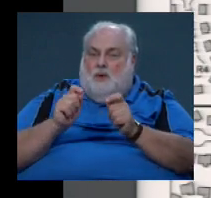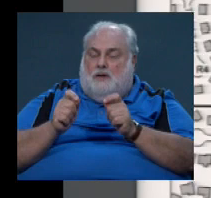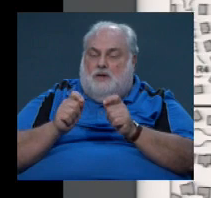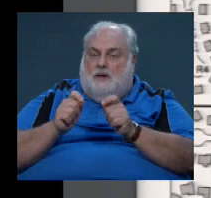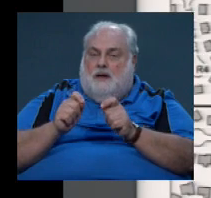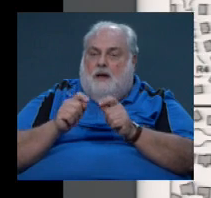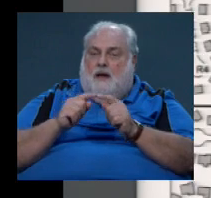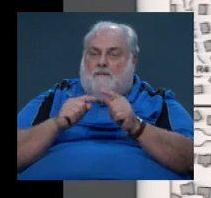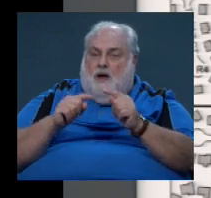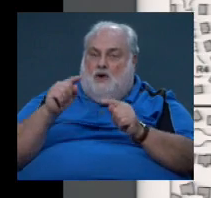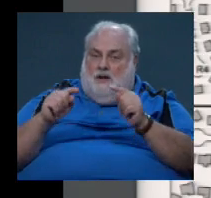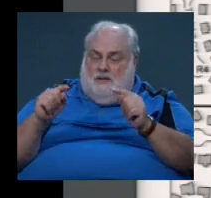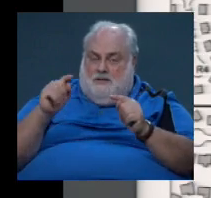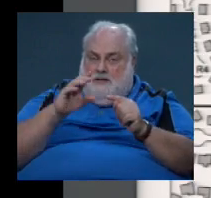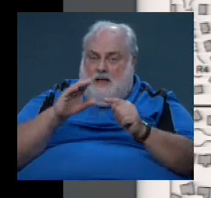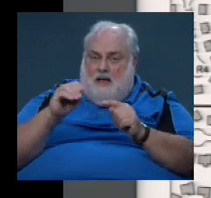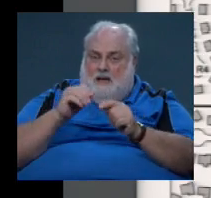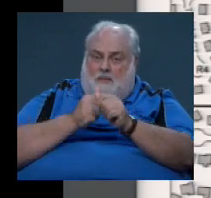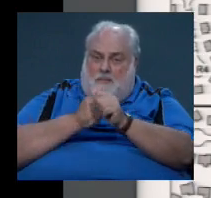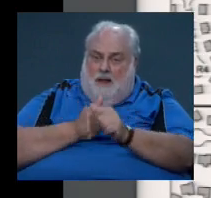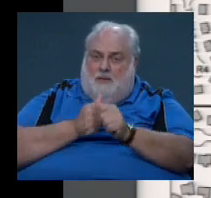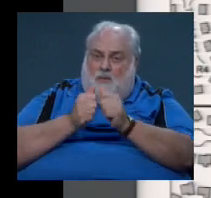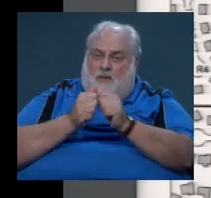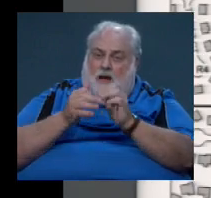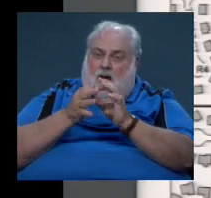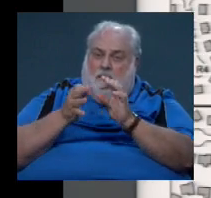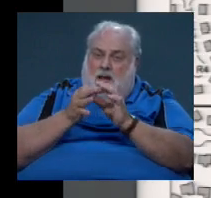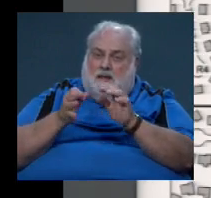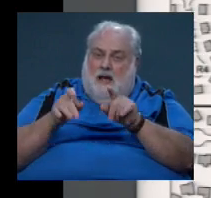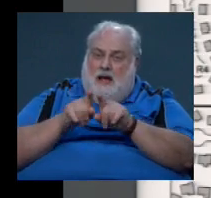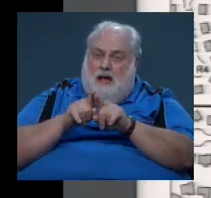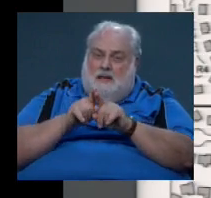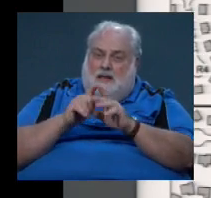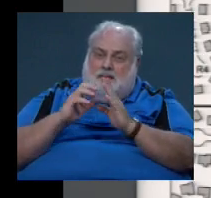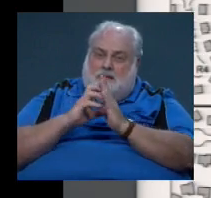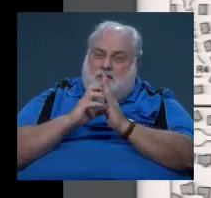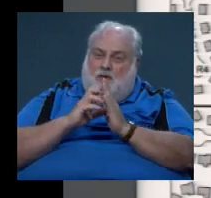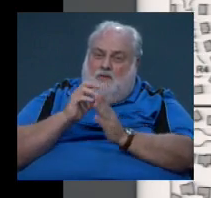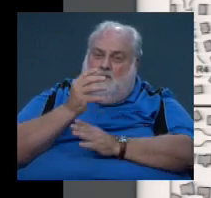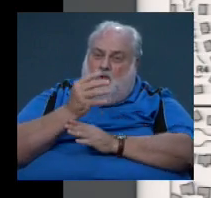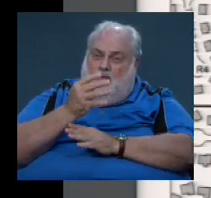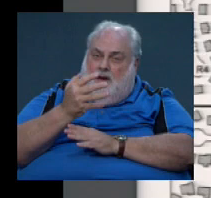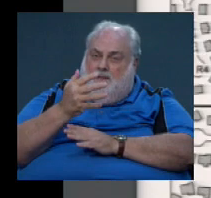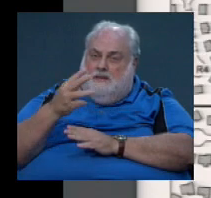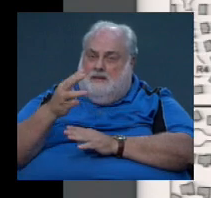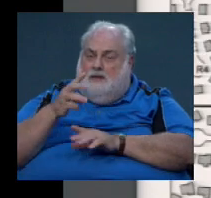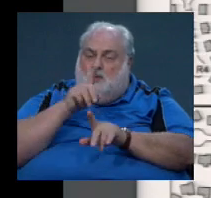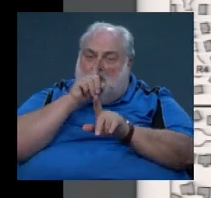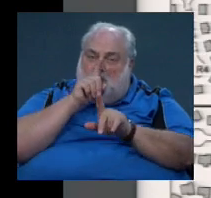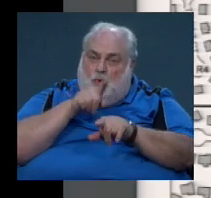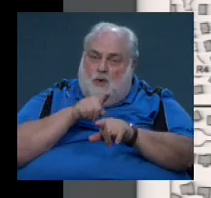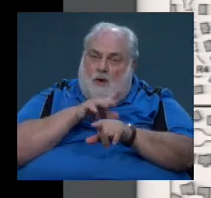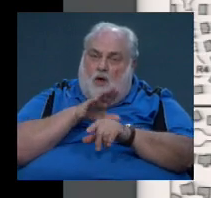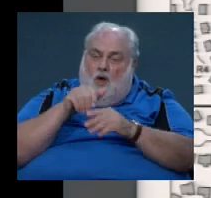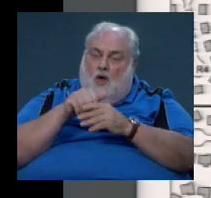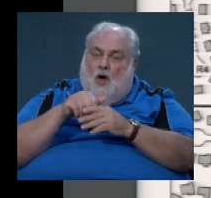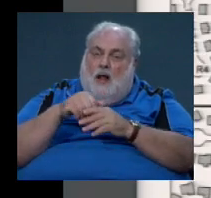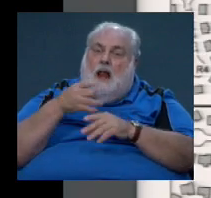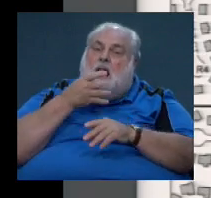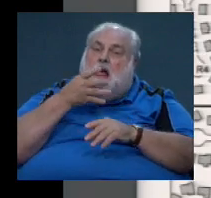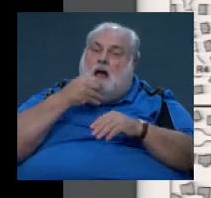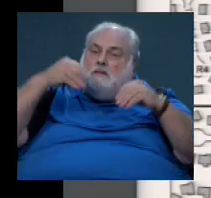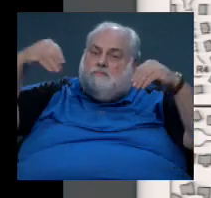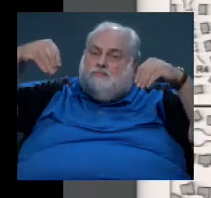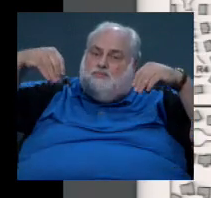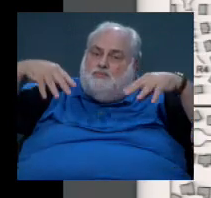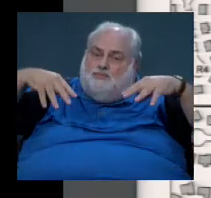with the following conditions. Compliance with the comments and conditions outlined in sections 4, 5, and 6 of the agenda staff report. All site lighting must be low